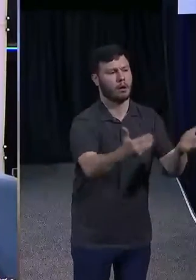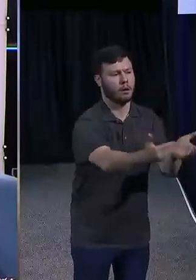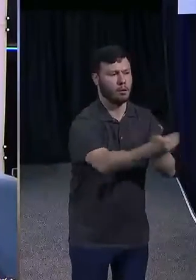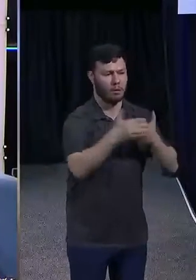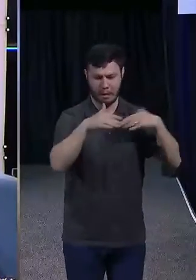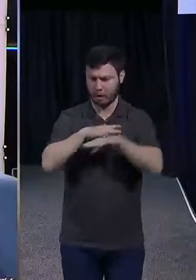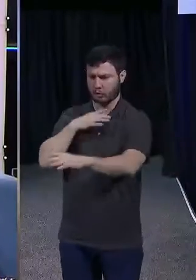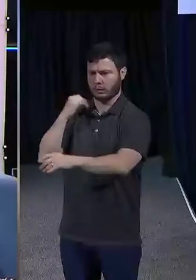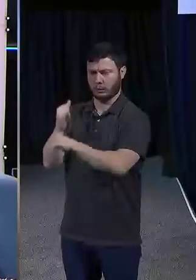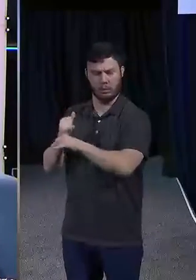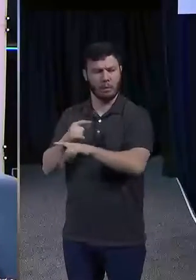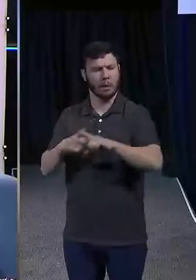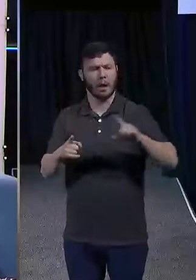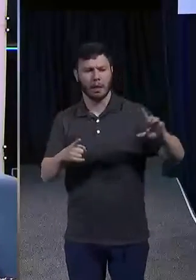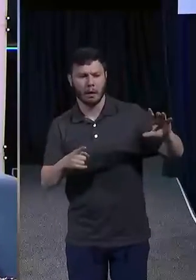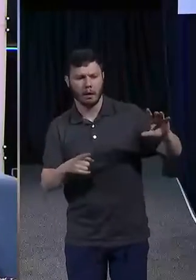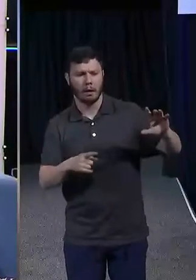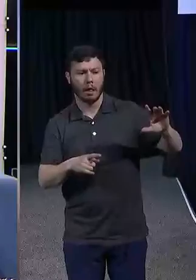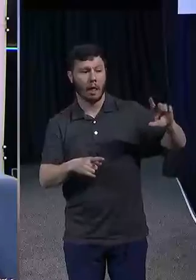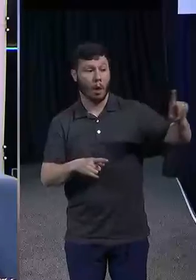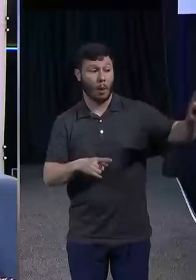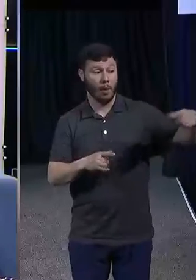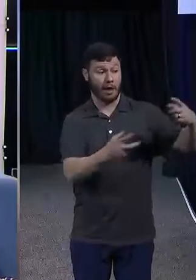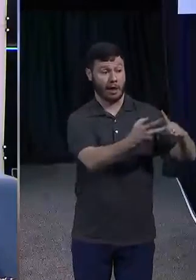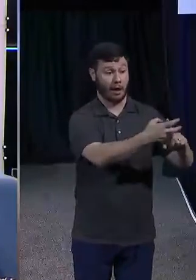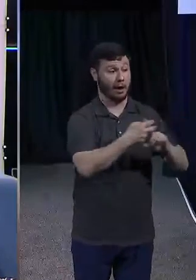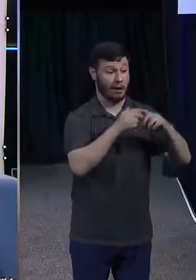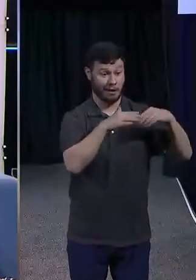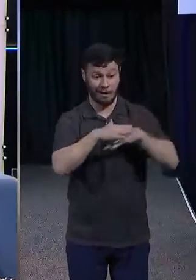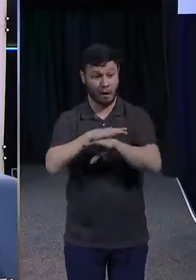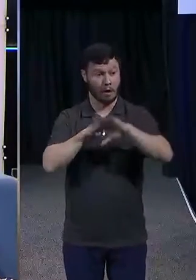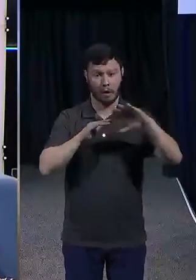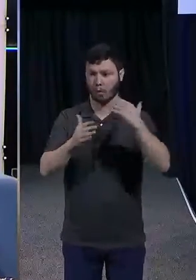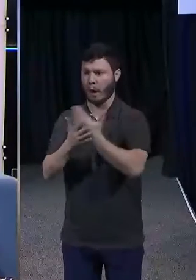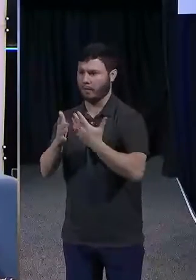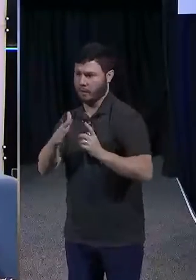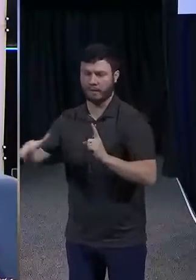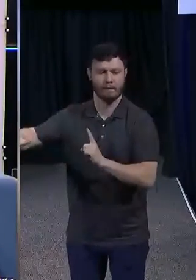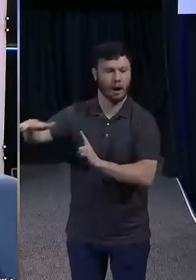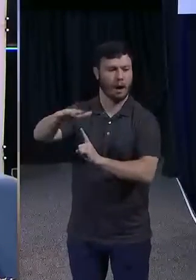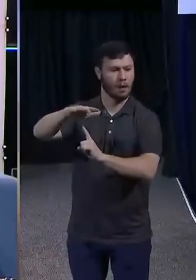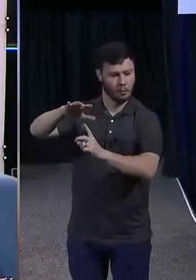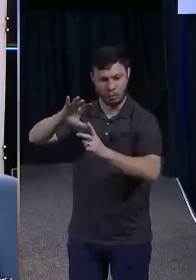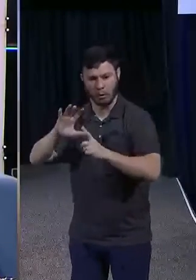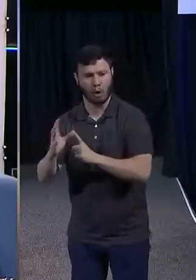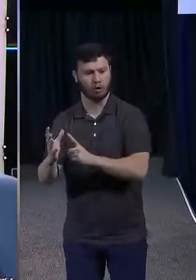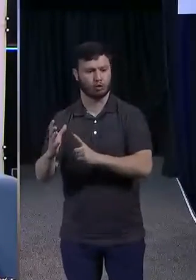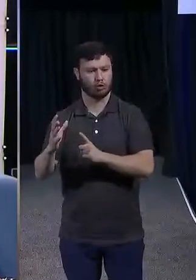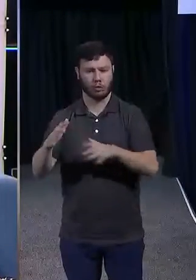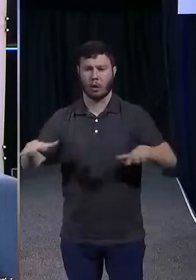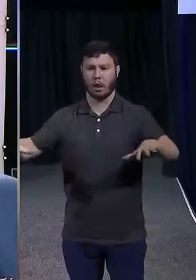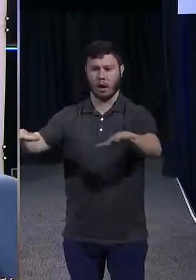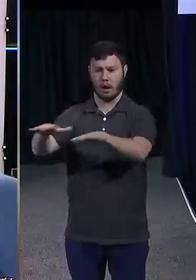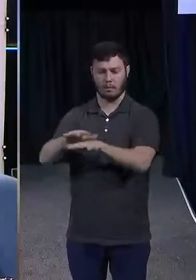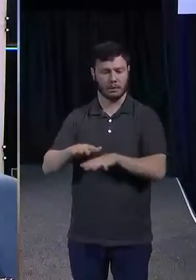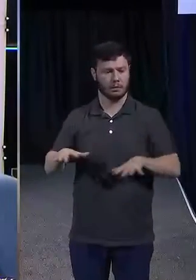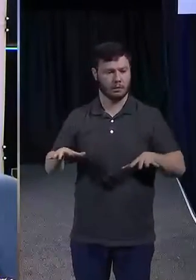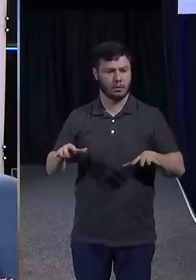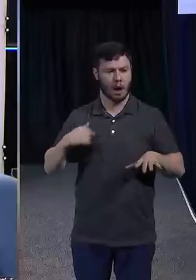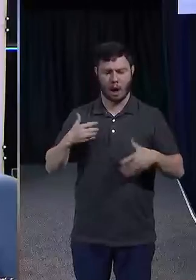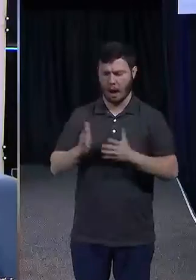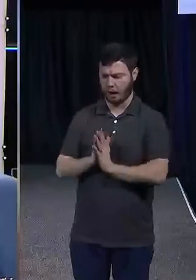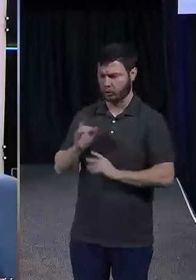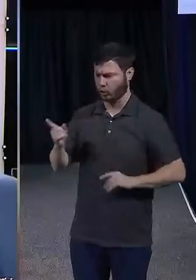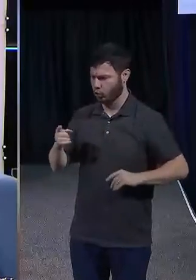institutions, it's also what happens when they get in there, and the environment and the culture and the climate. And I'd ask you